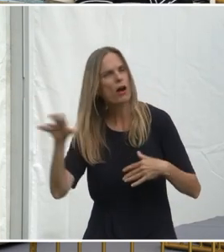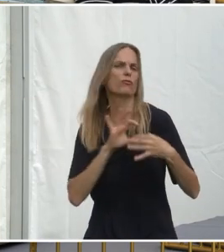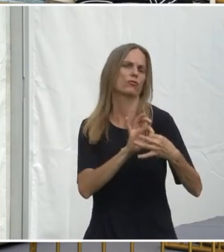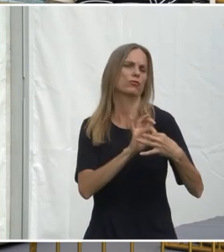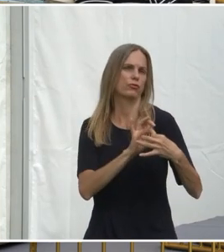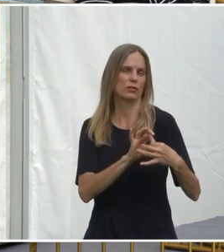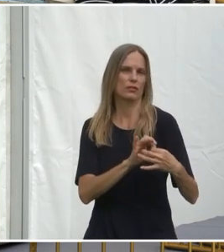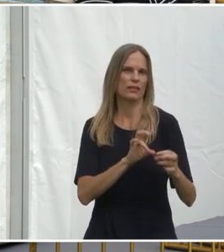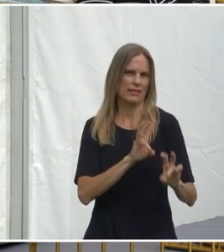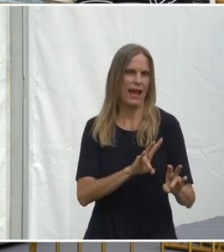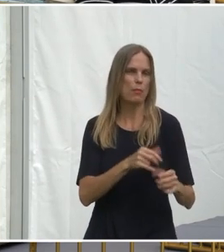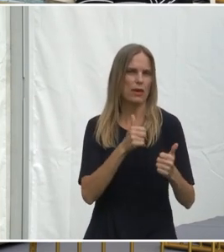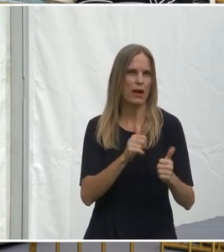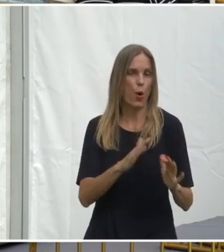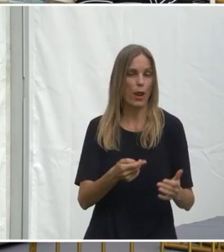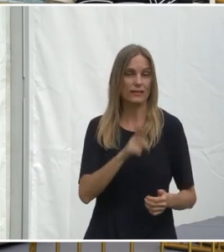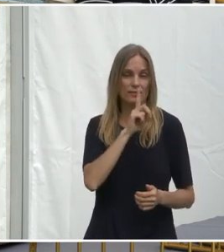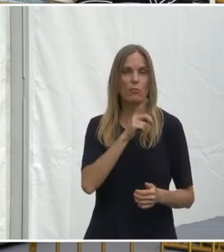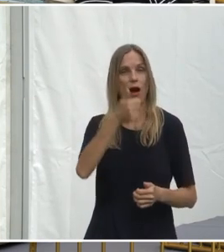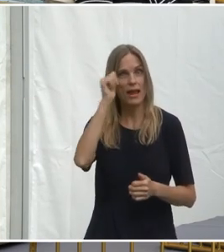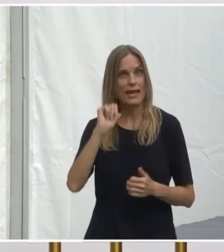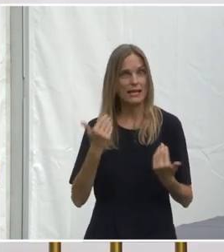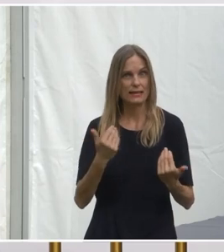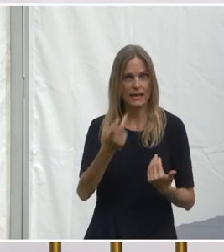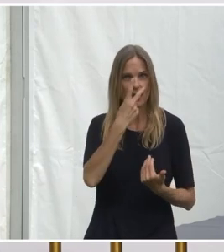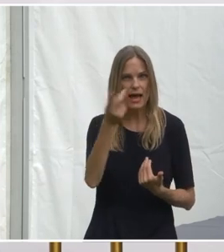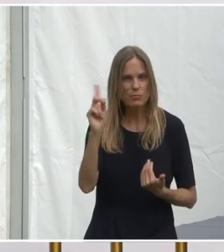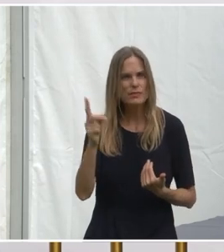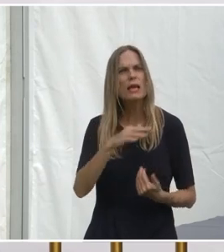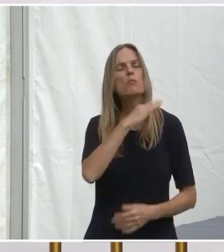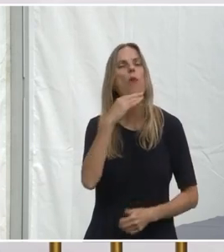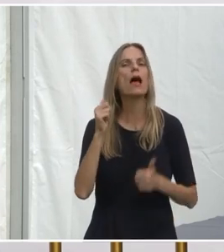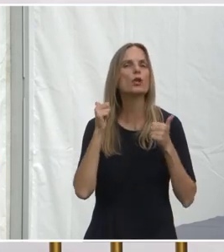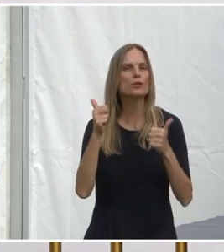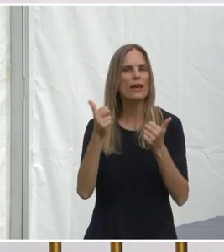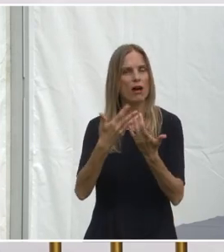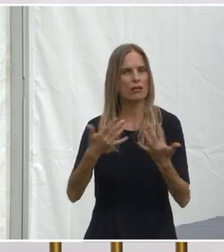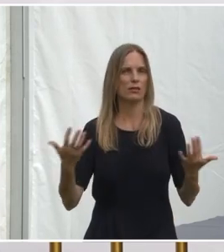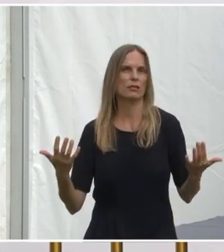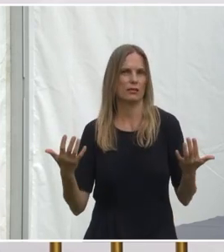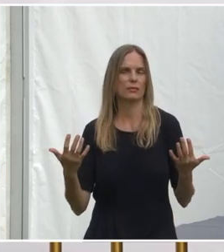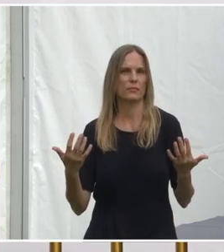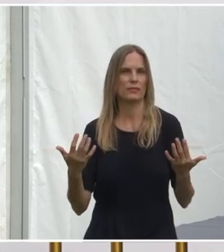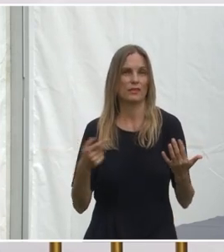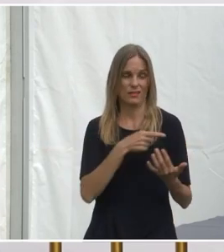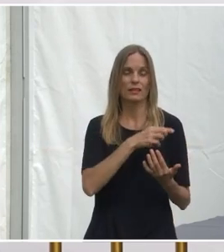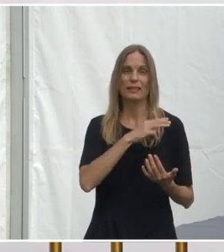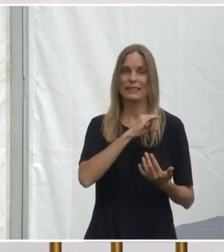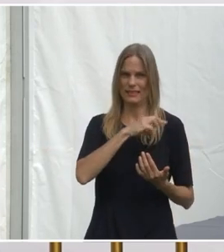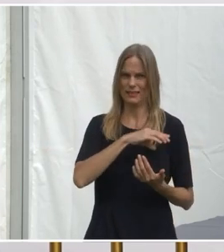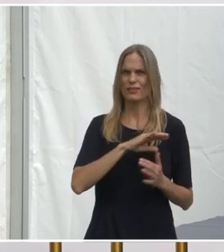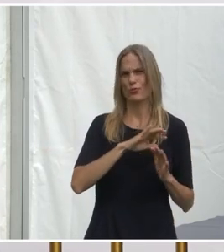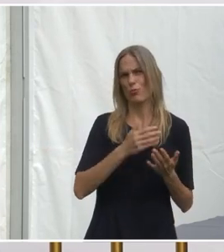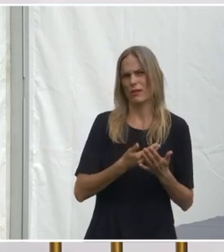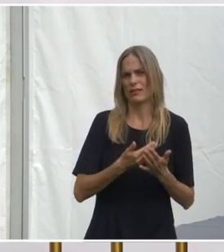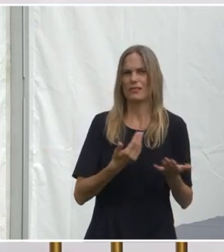I thought yesterday and today also that there are so many good things, but with the Tiit we were always trying